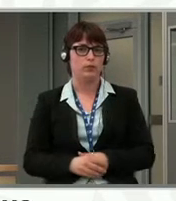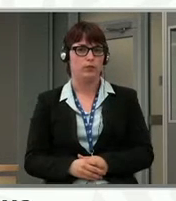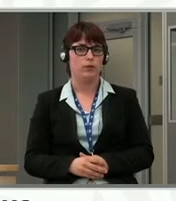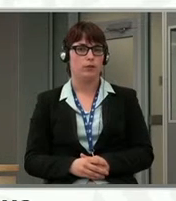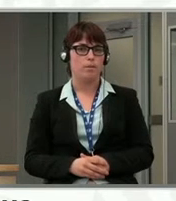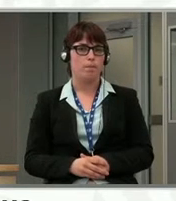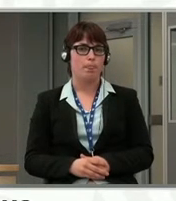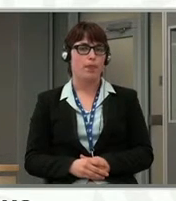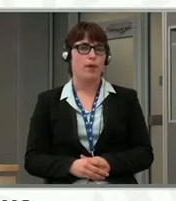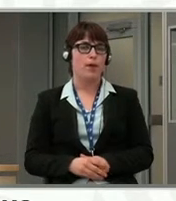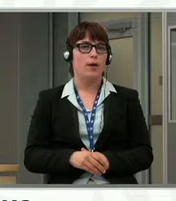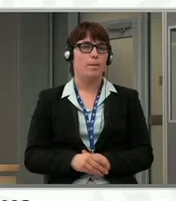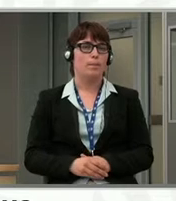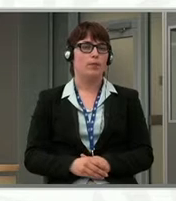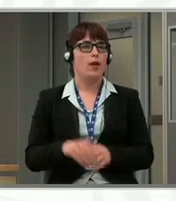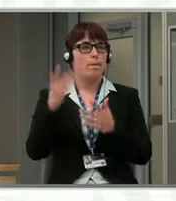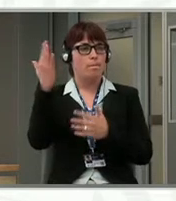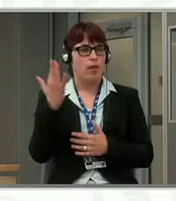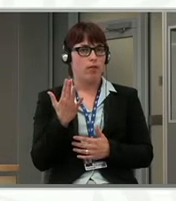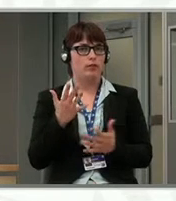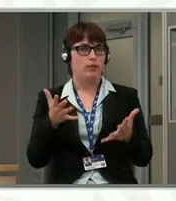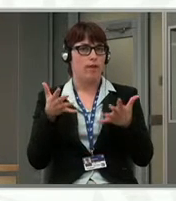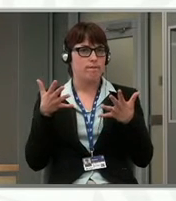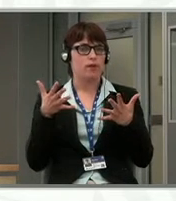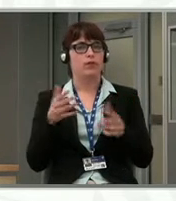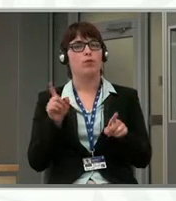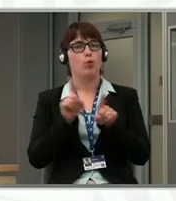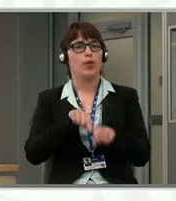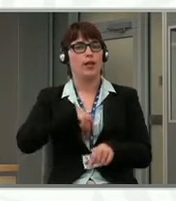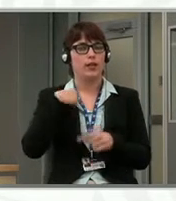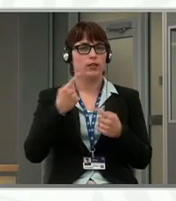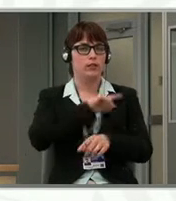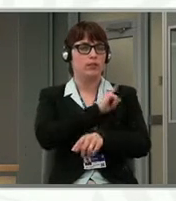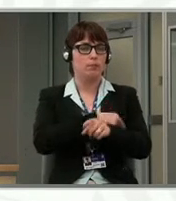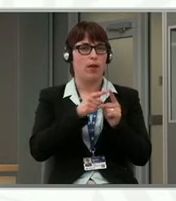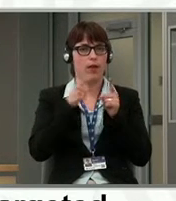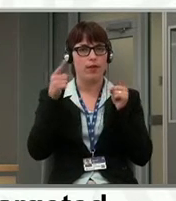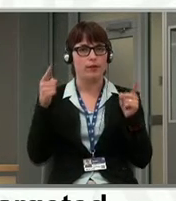society, including various target groups and targeted measures.